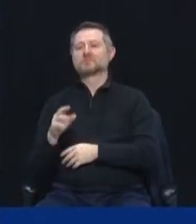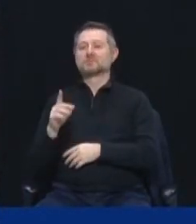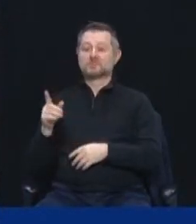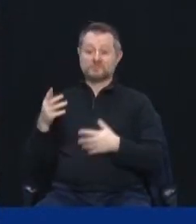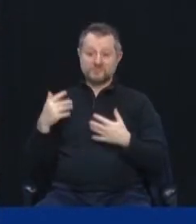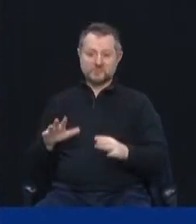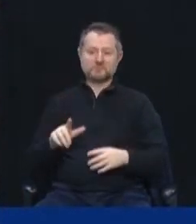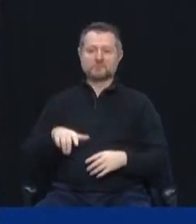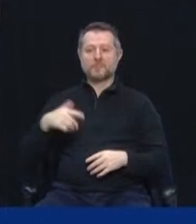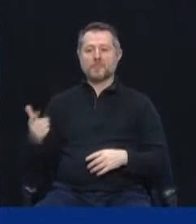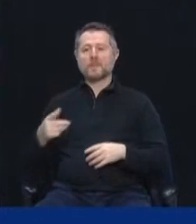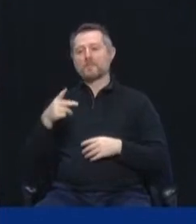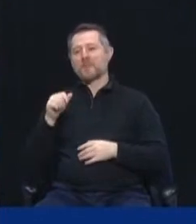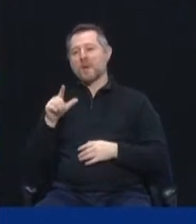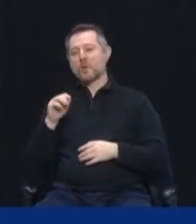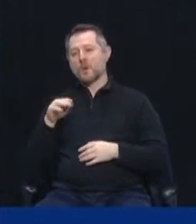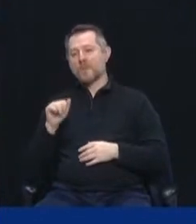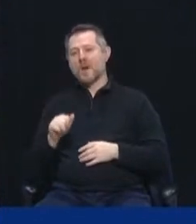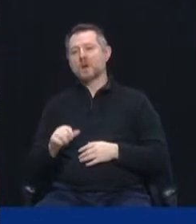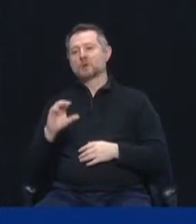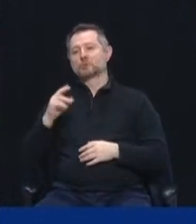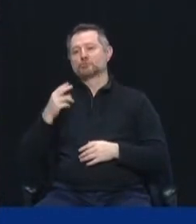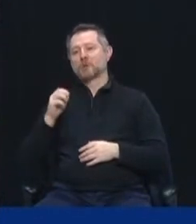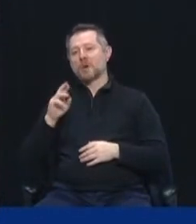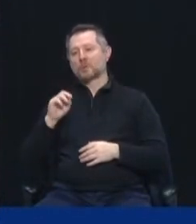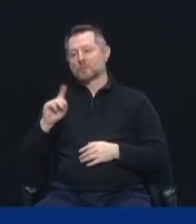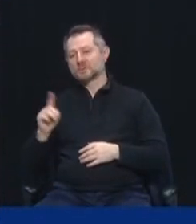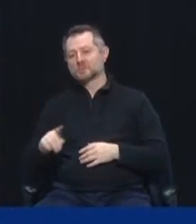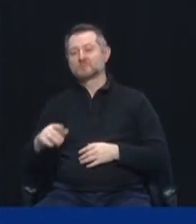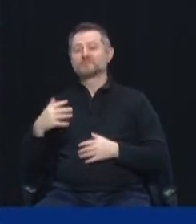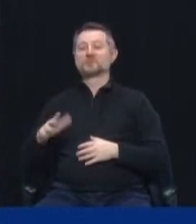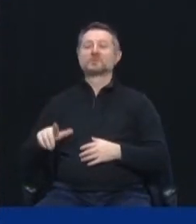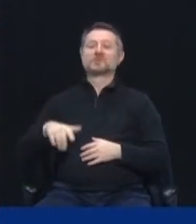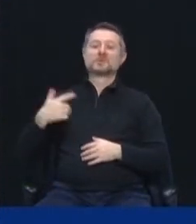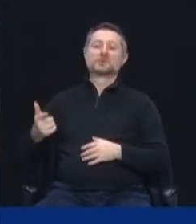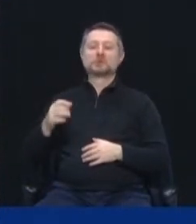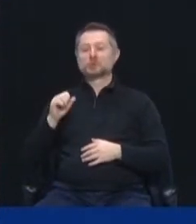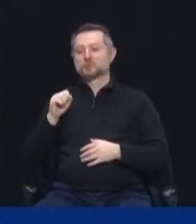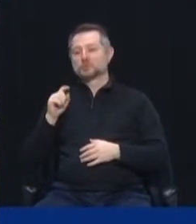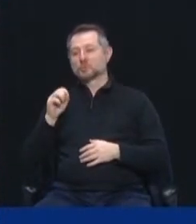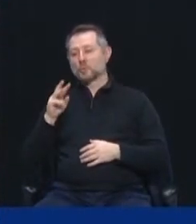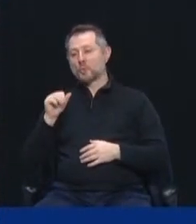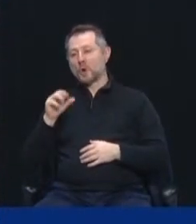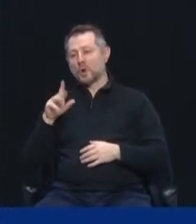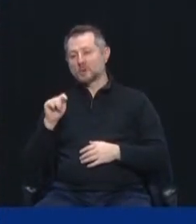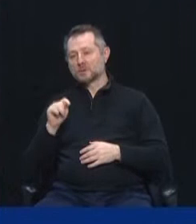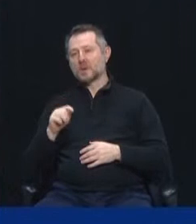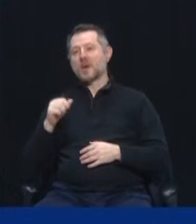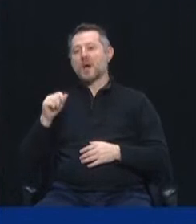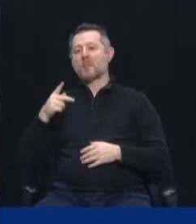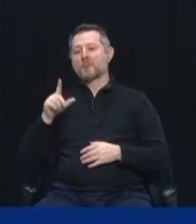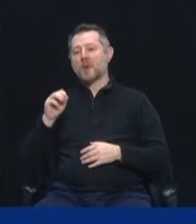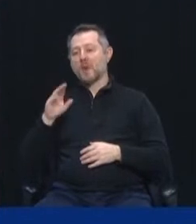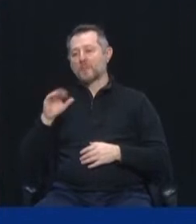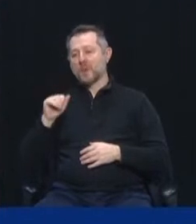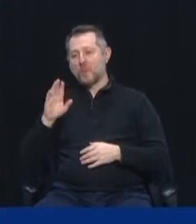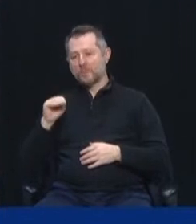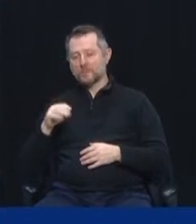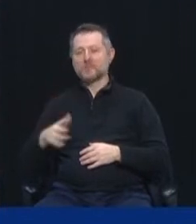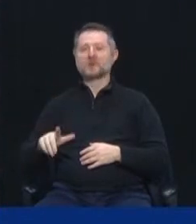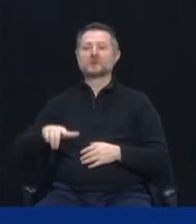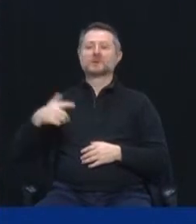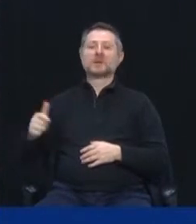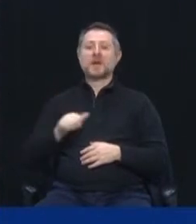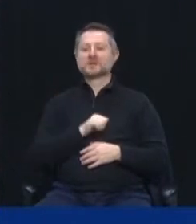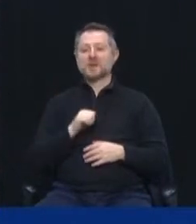Escudero Hernandez, and then Stuart Applebaum, and then our great Assembly member, Inez Dickens, who is here